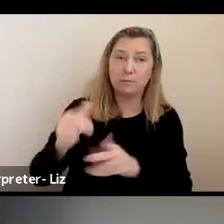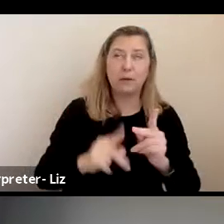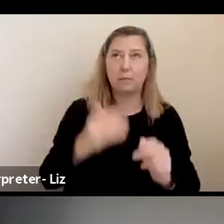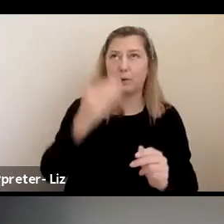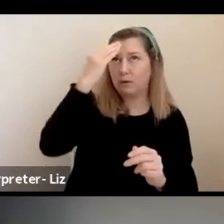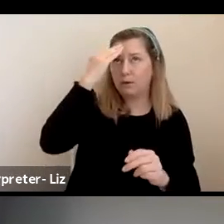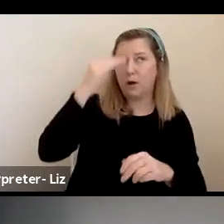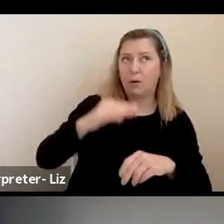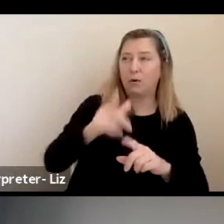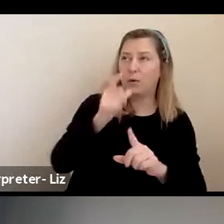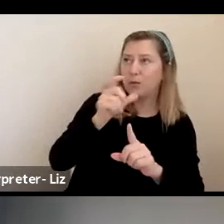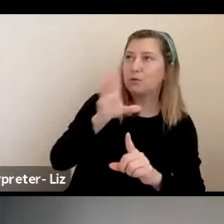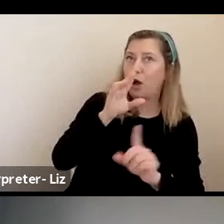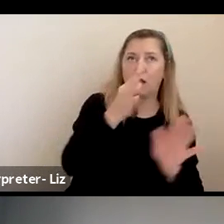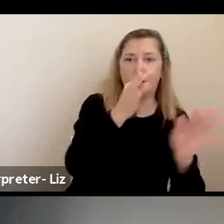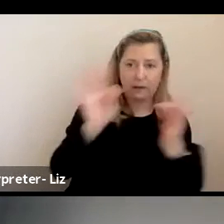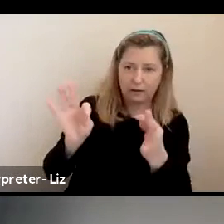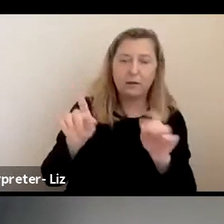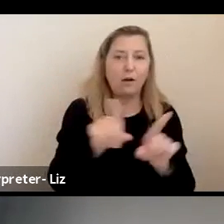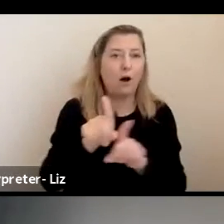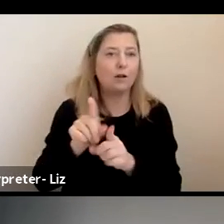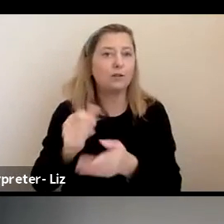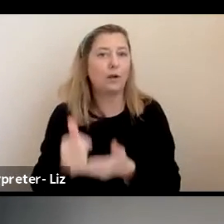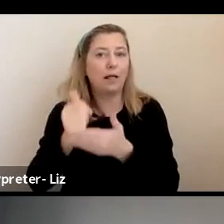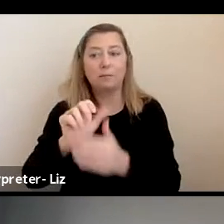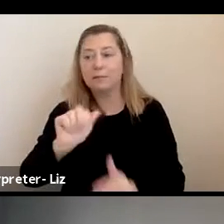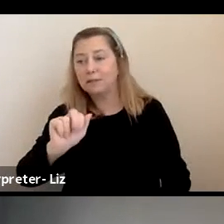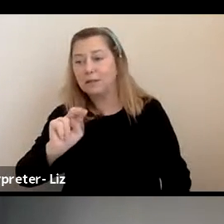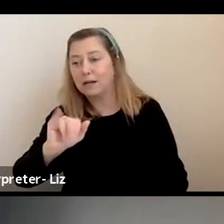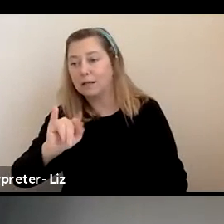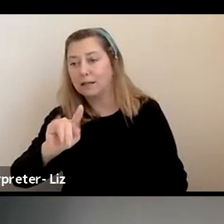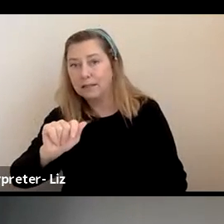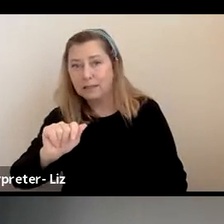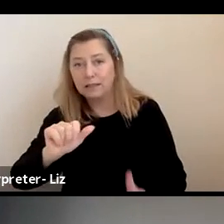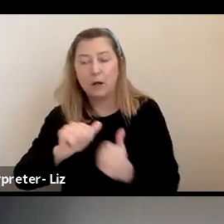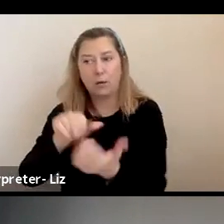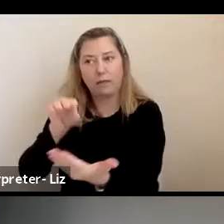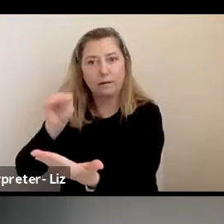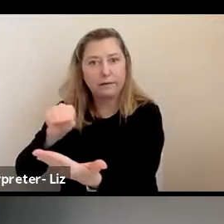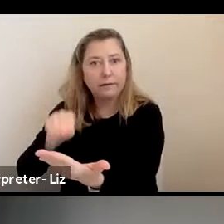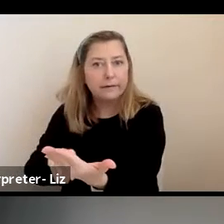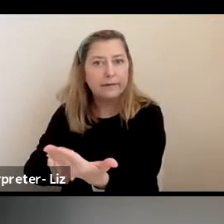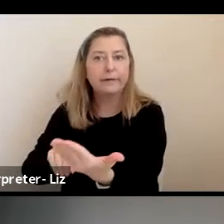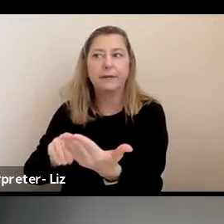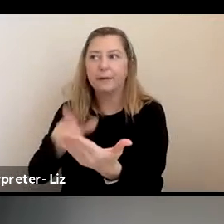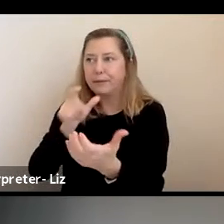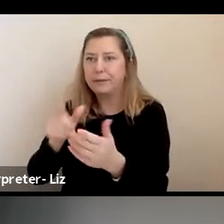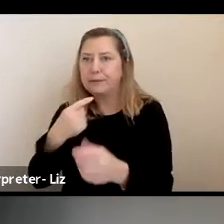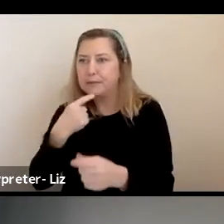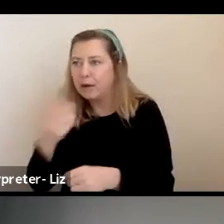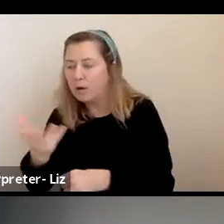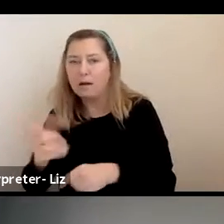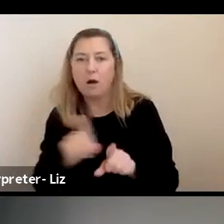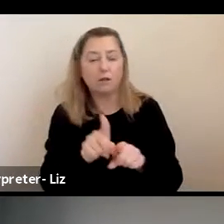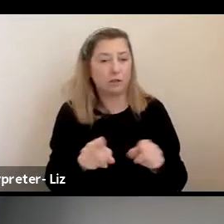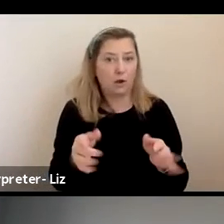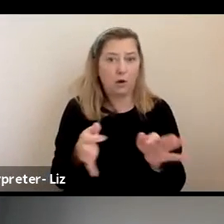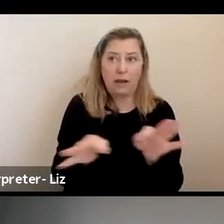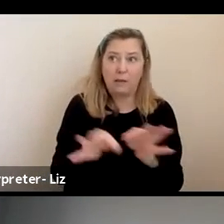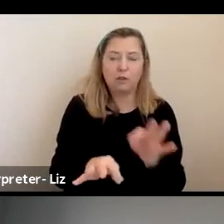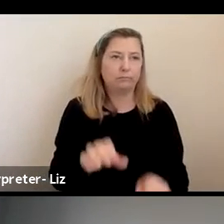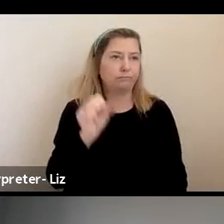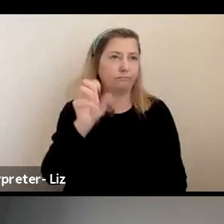on the committee know who is talking, but it also helps Anita with documenting the meetings and the captioner with providing